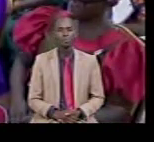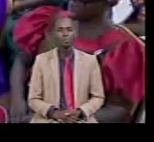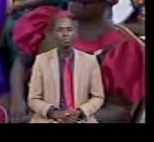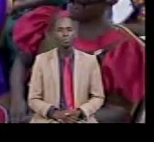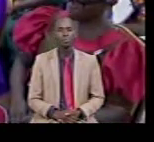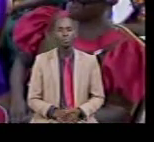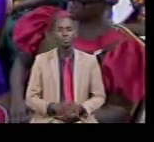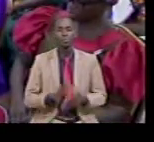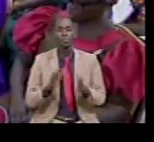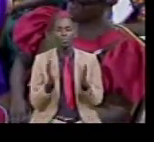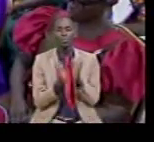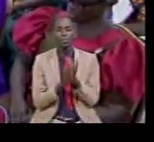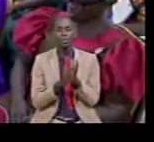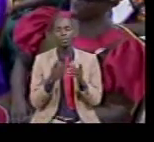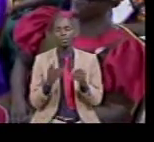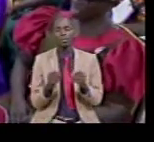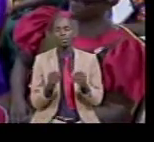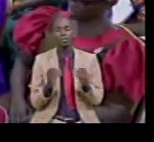Hallelujah. Praise the Lamb.